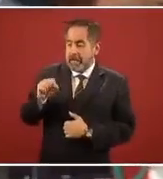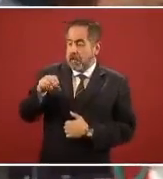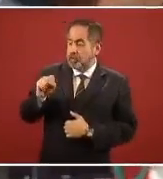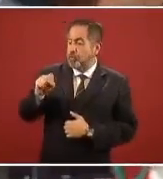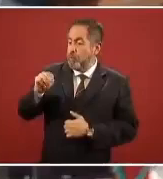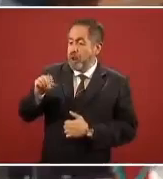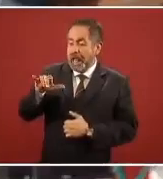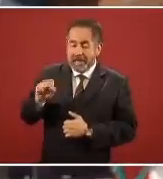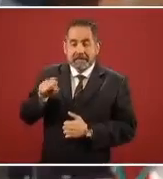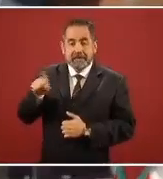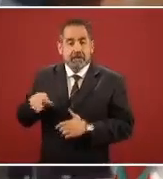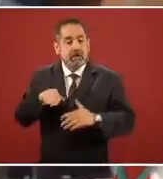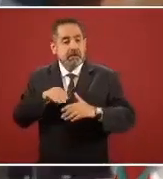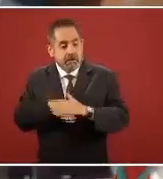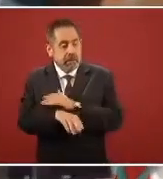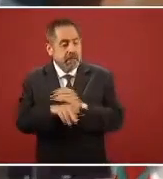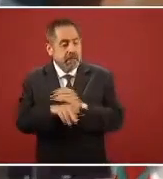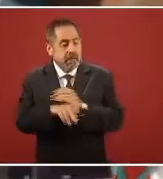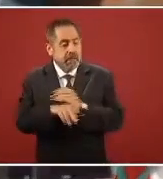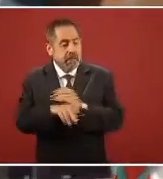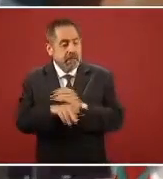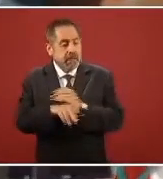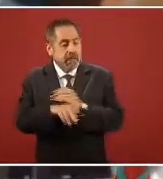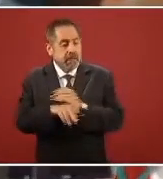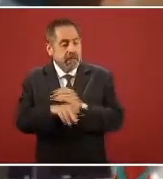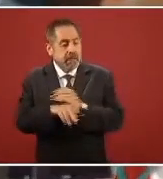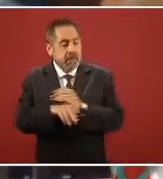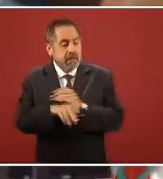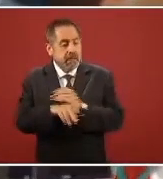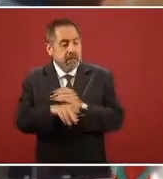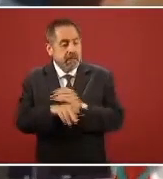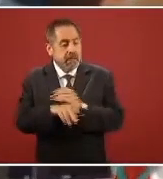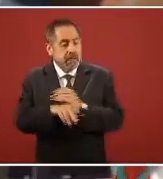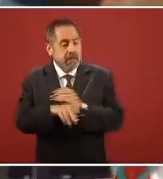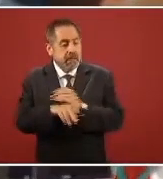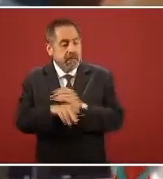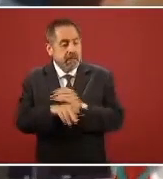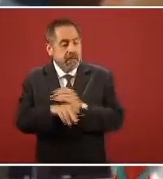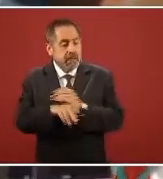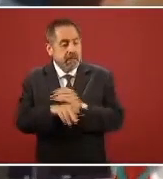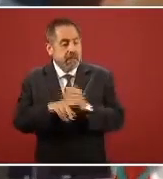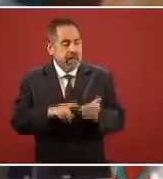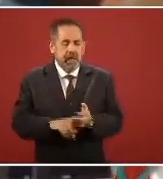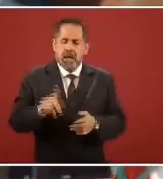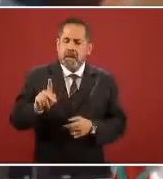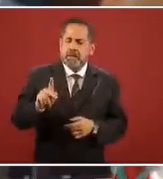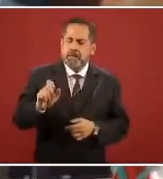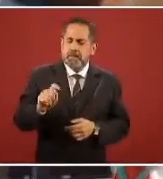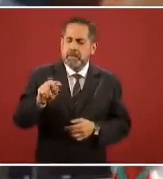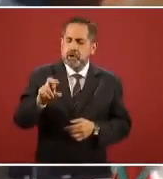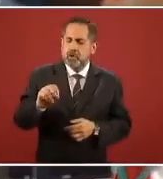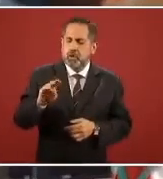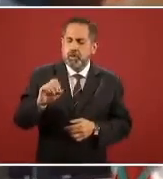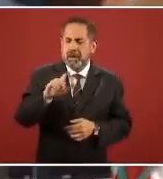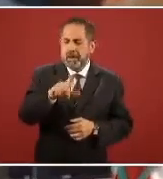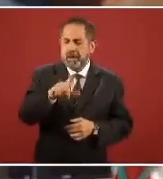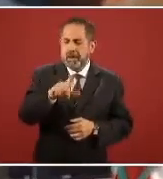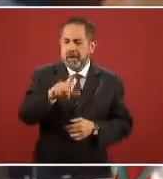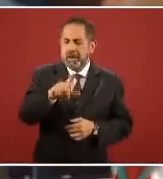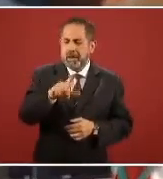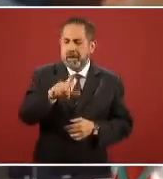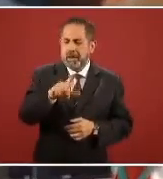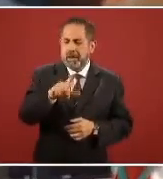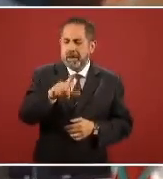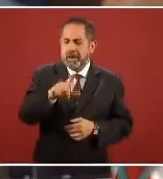Gil entra a Petroval. And then he entered Petroval. Empresa petrolera,